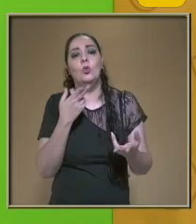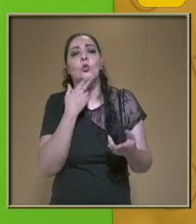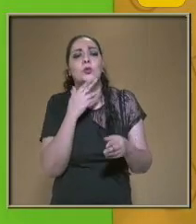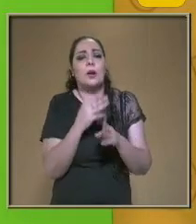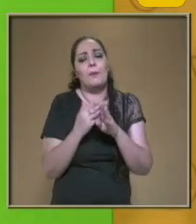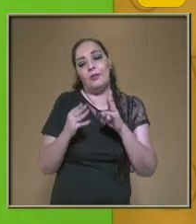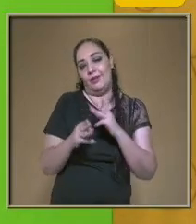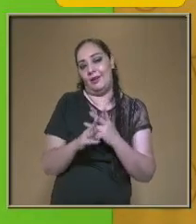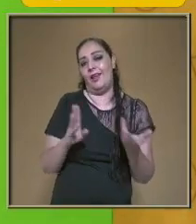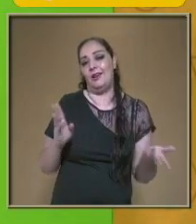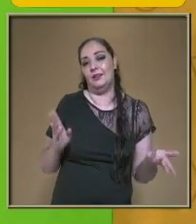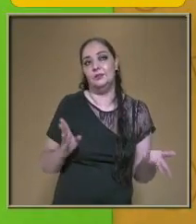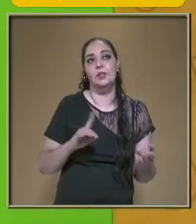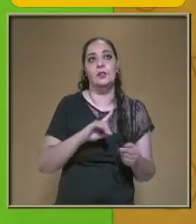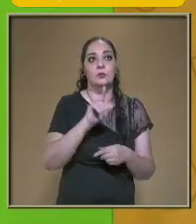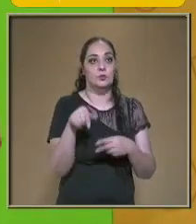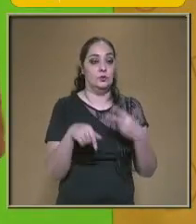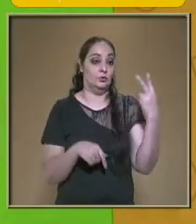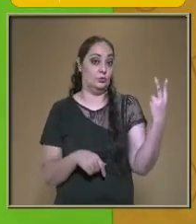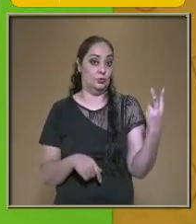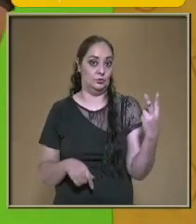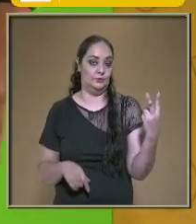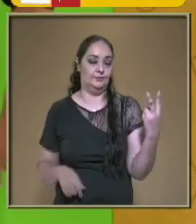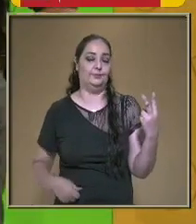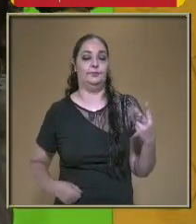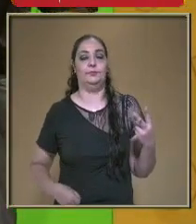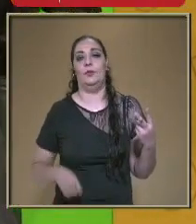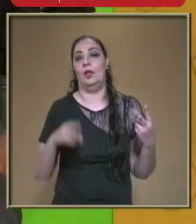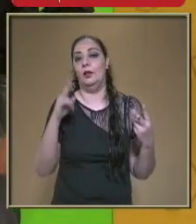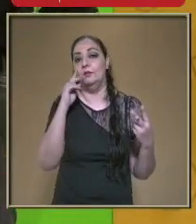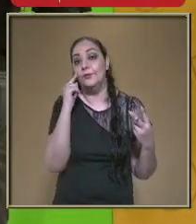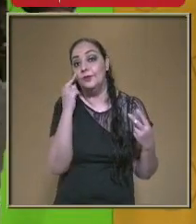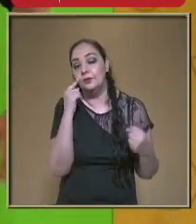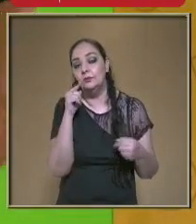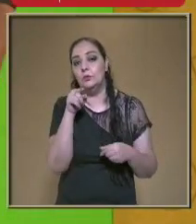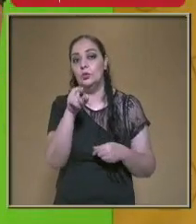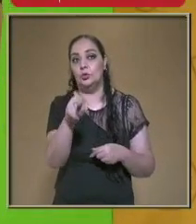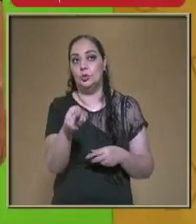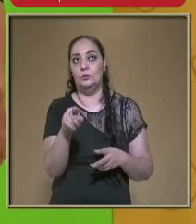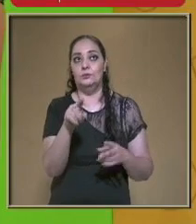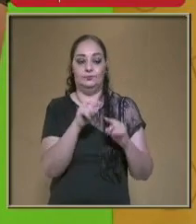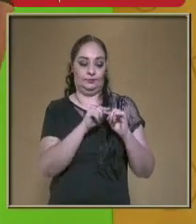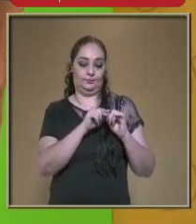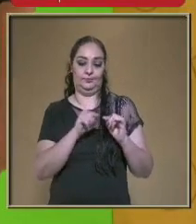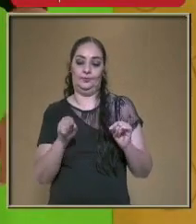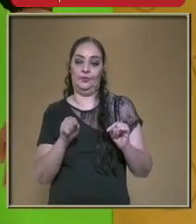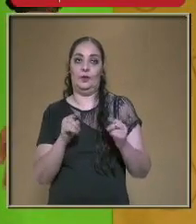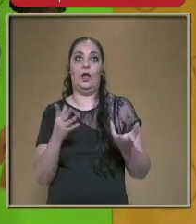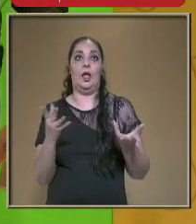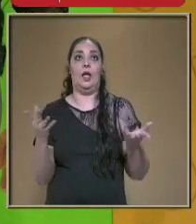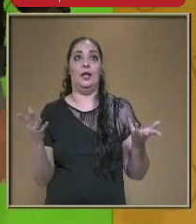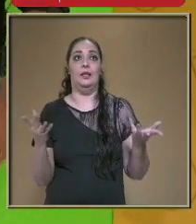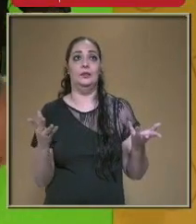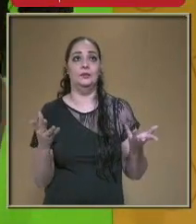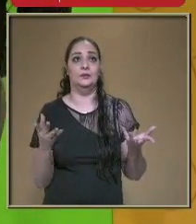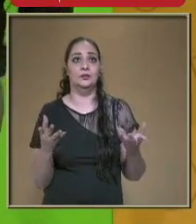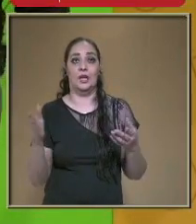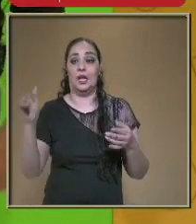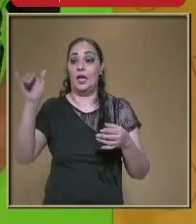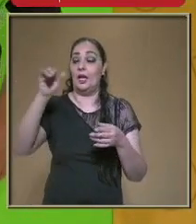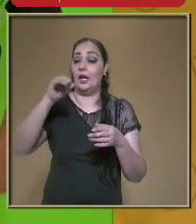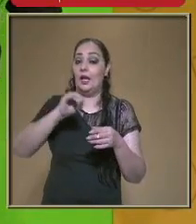materials. Then we got the number two, pay attention. Number two, you to add some salt. And